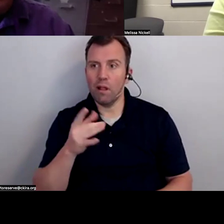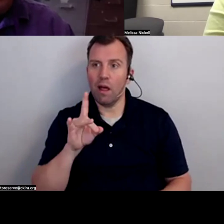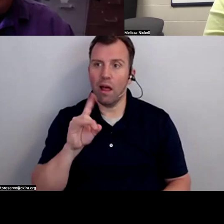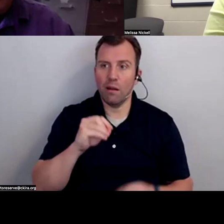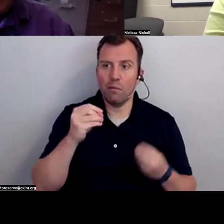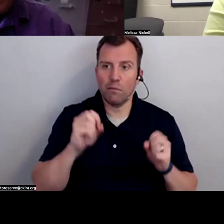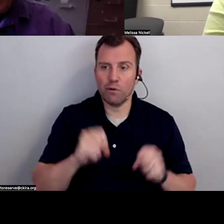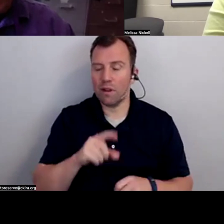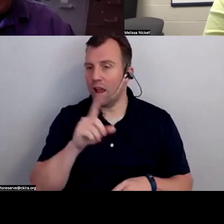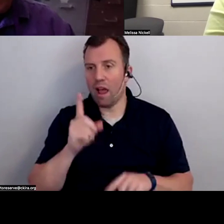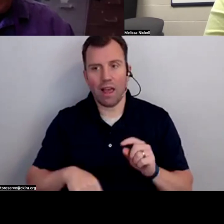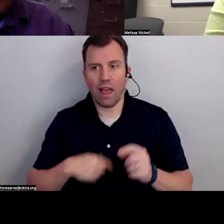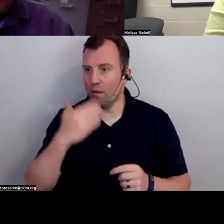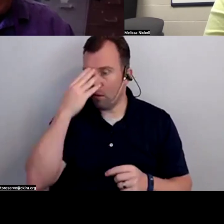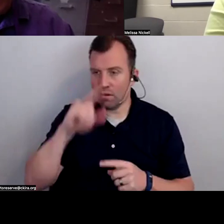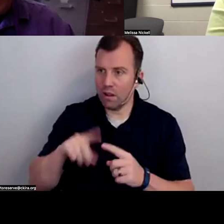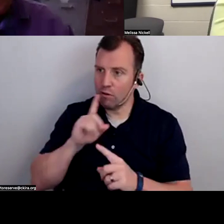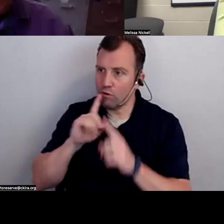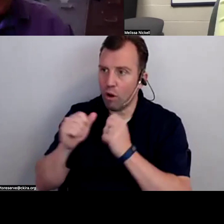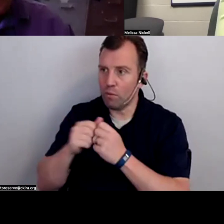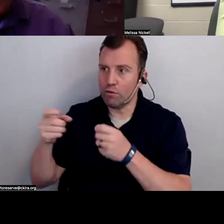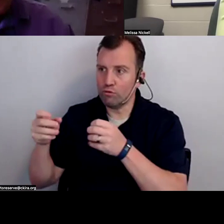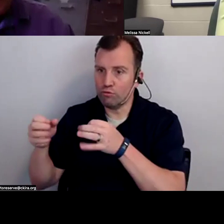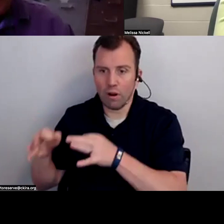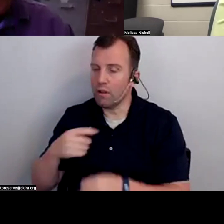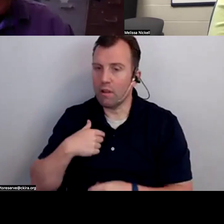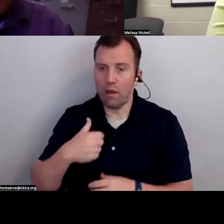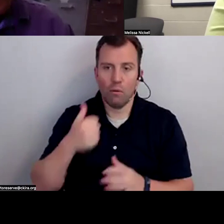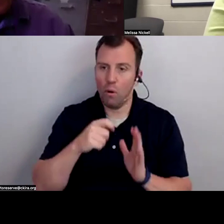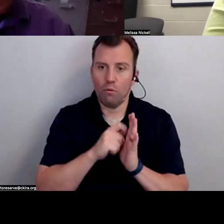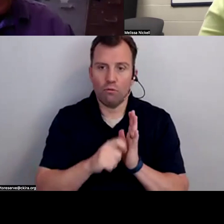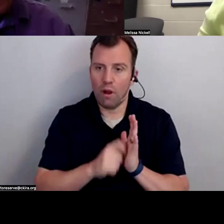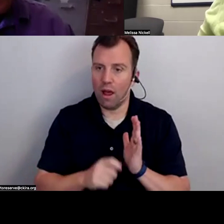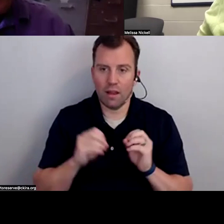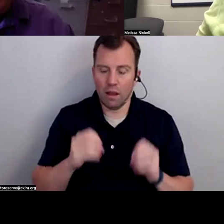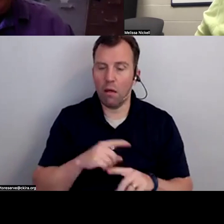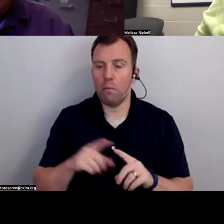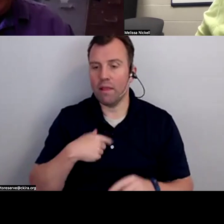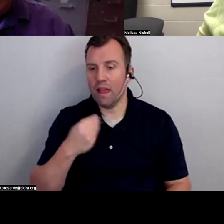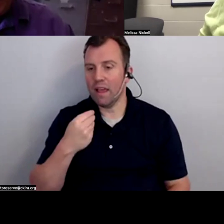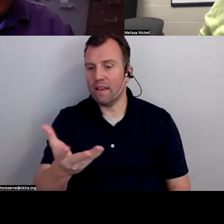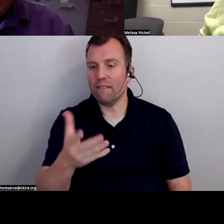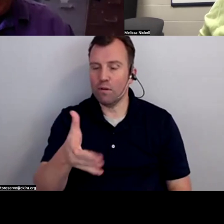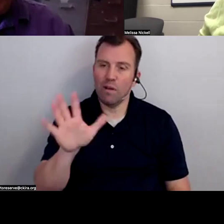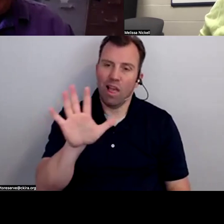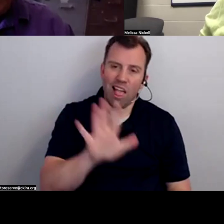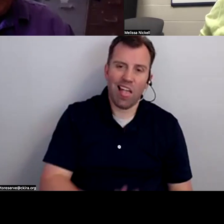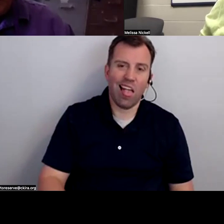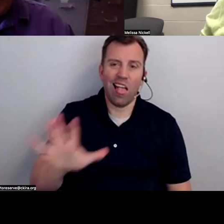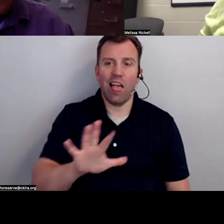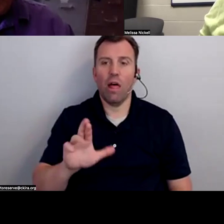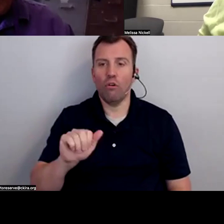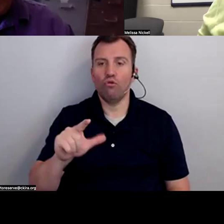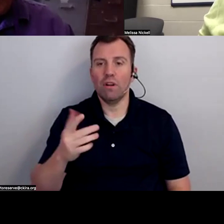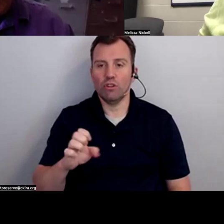not sure until they talk to the director. Maybe they're not going to put anything in writing for you, but they'll usually give you a kind of a range. That's been my